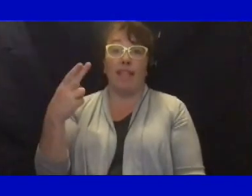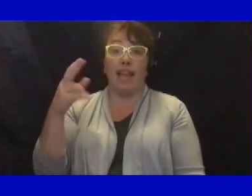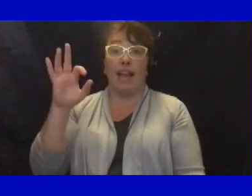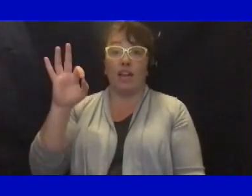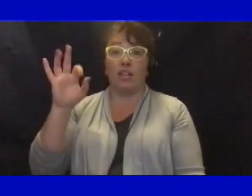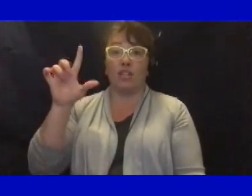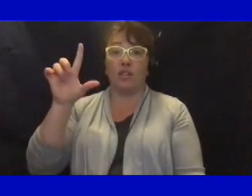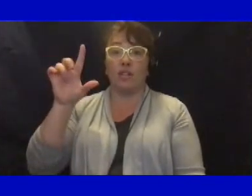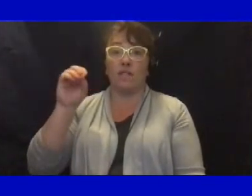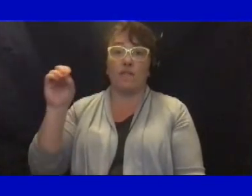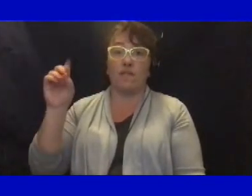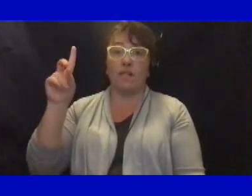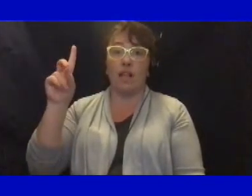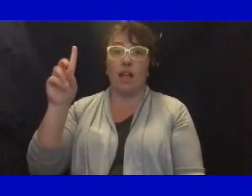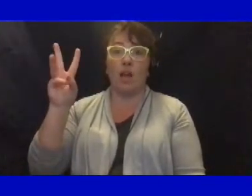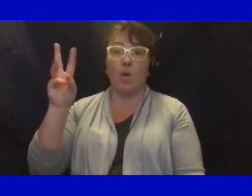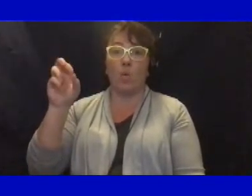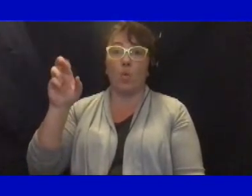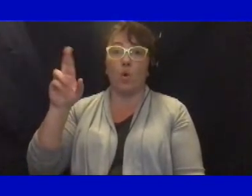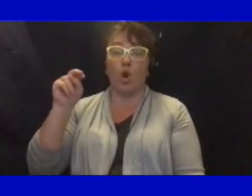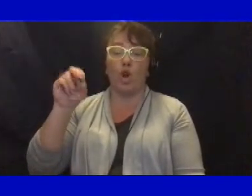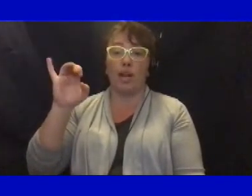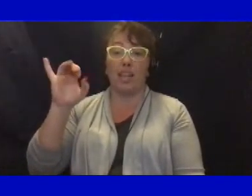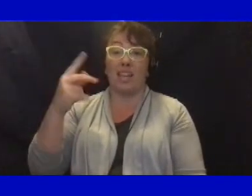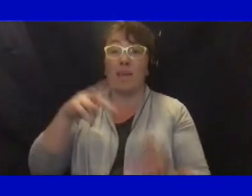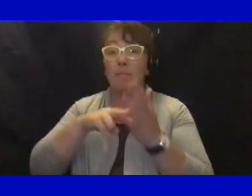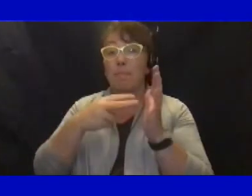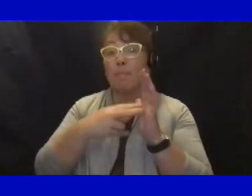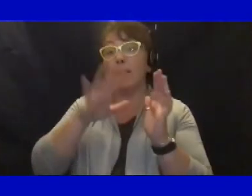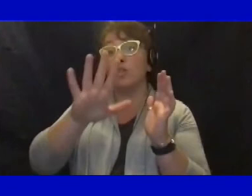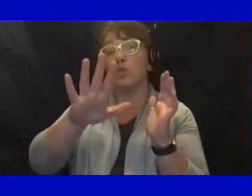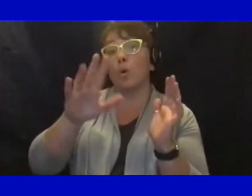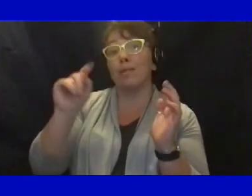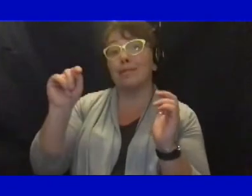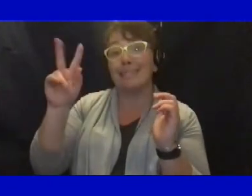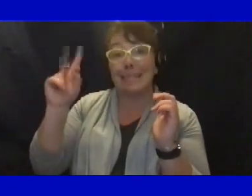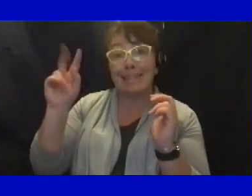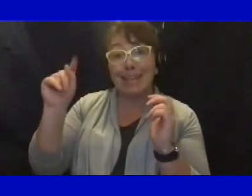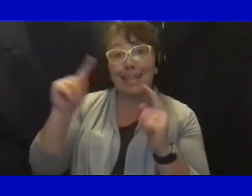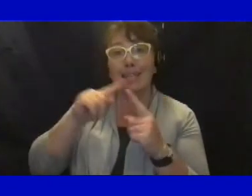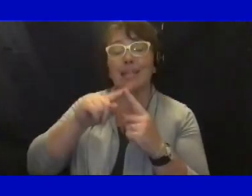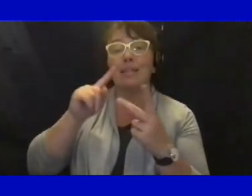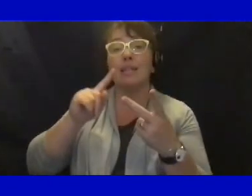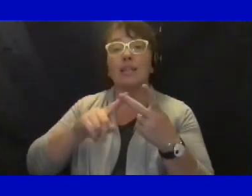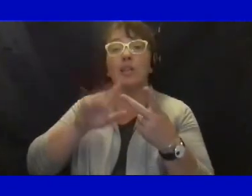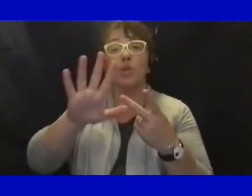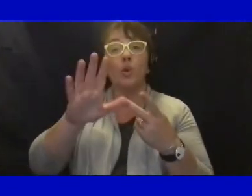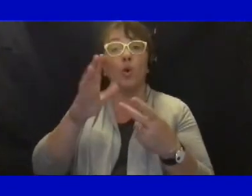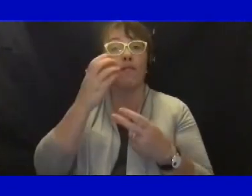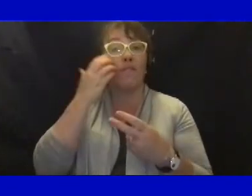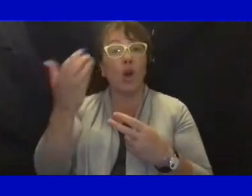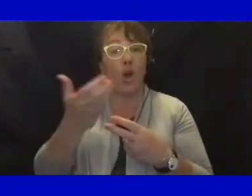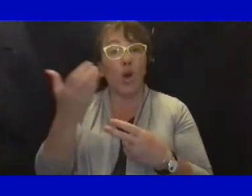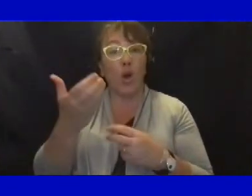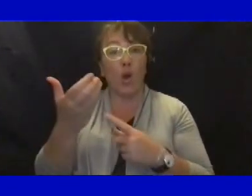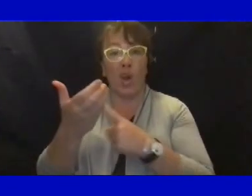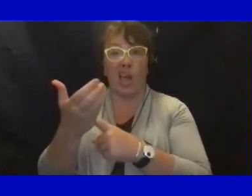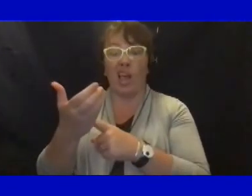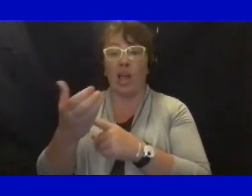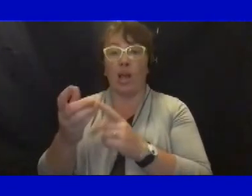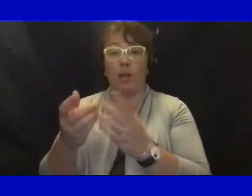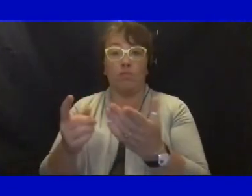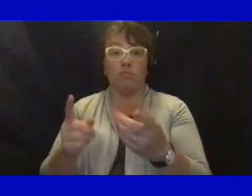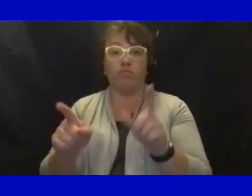where the emergency alert system on your TV, radio, will start scrolling across. That mode